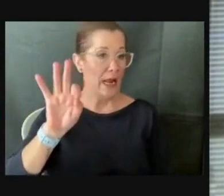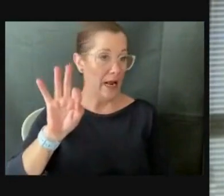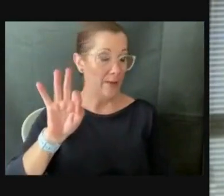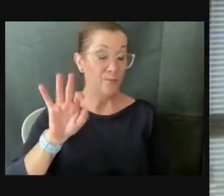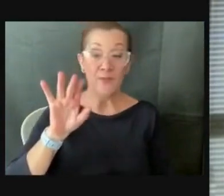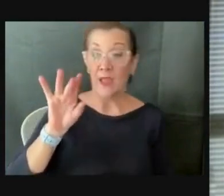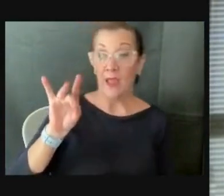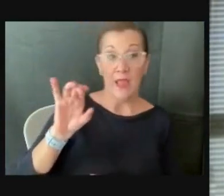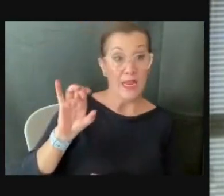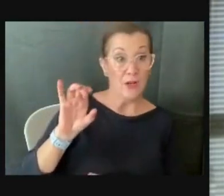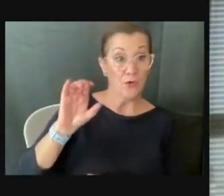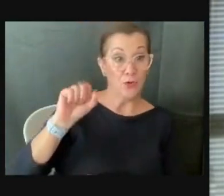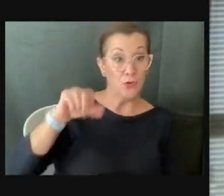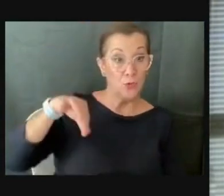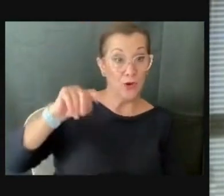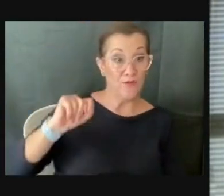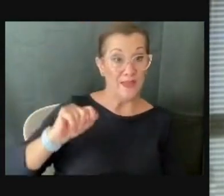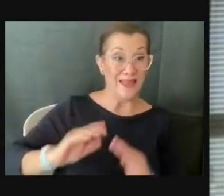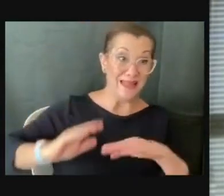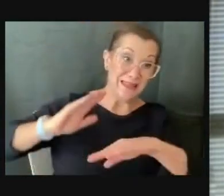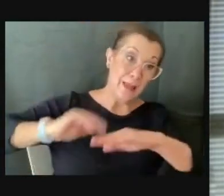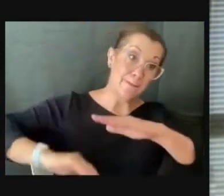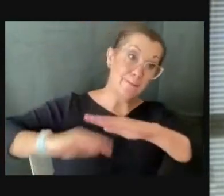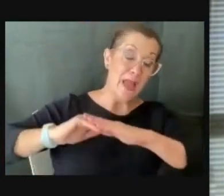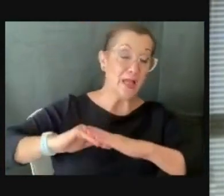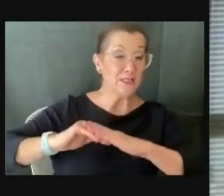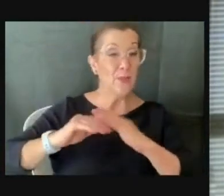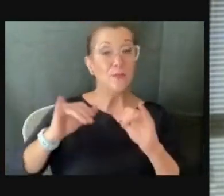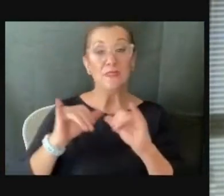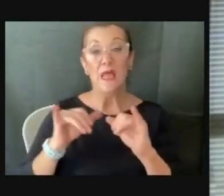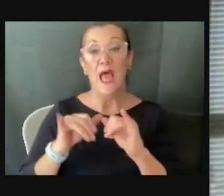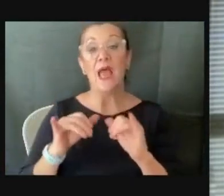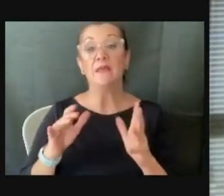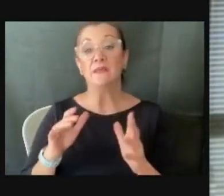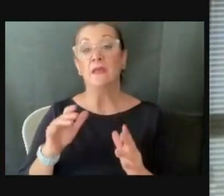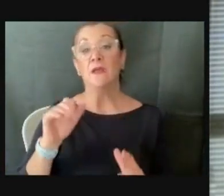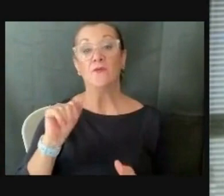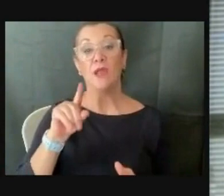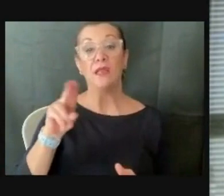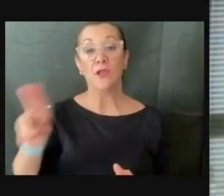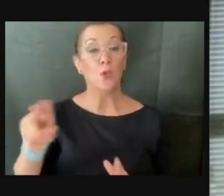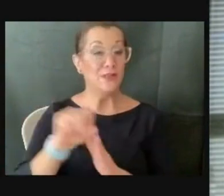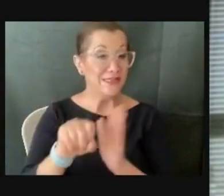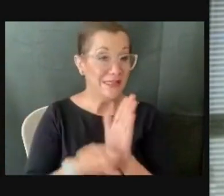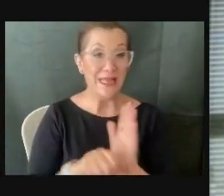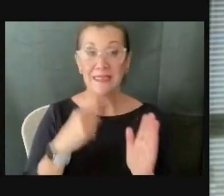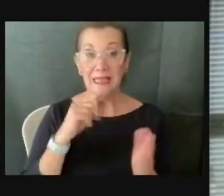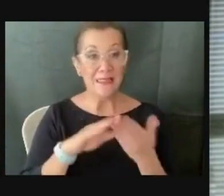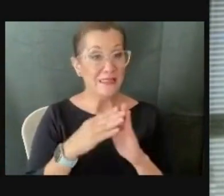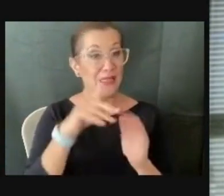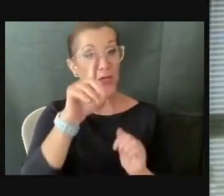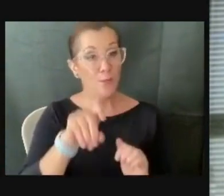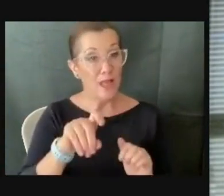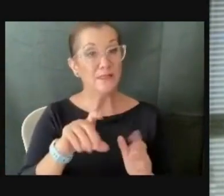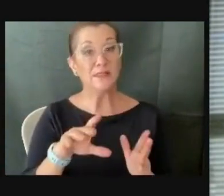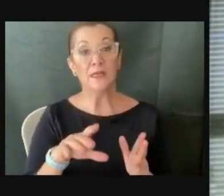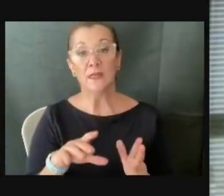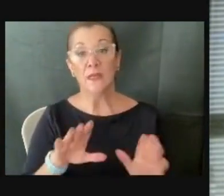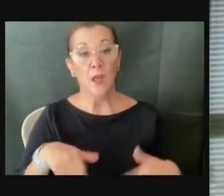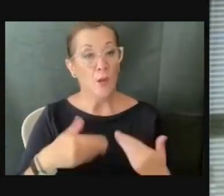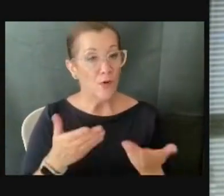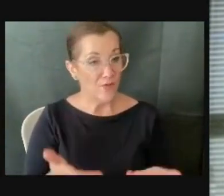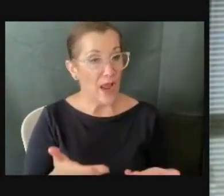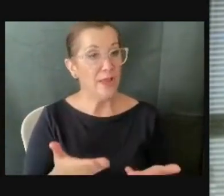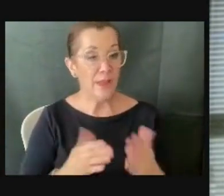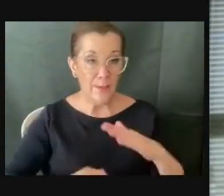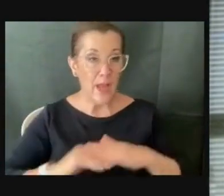square feet is the maximum size statewide exemption ADU. Again, the state says cities, you have to allow the property owners to build at least up to